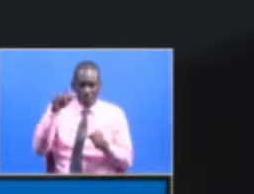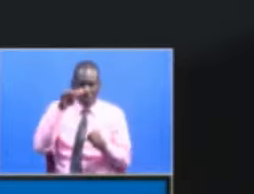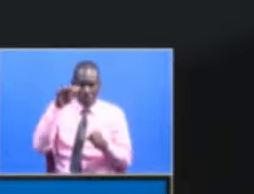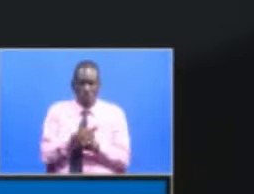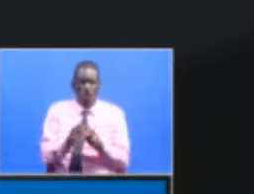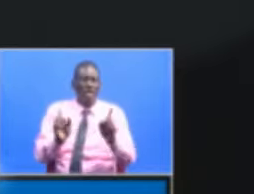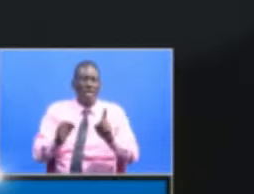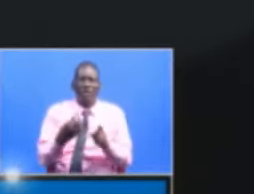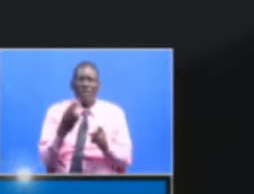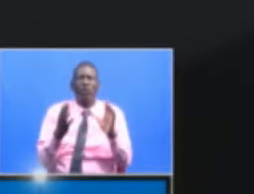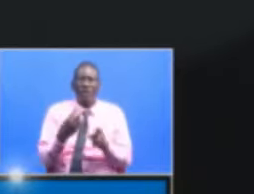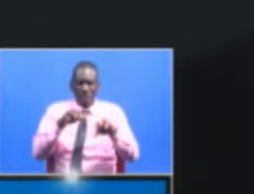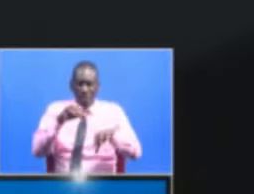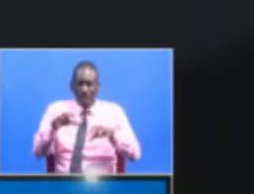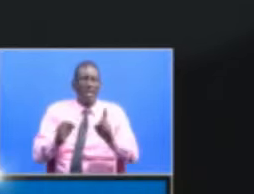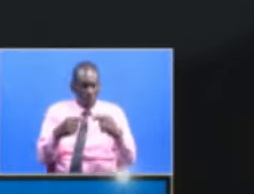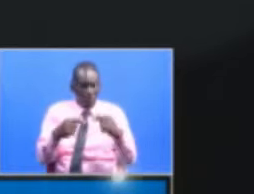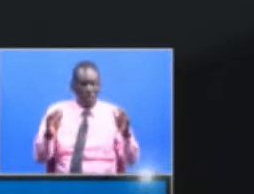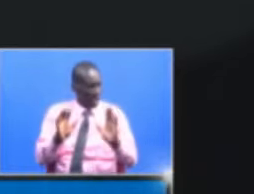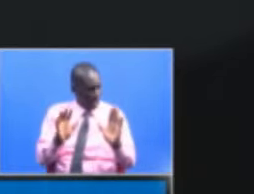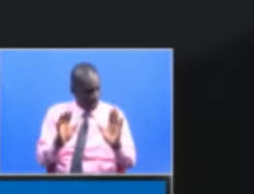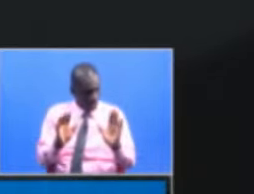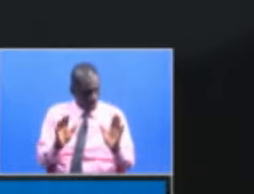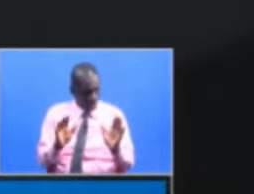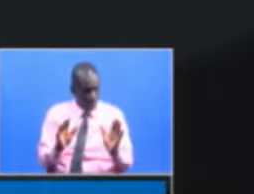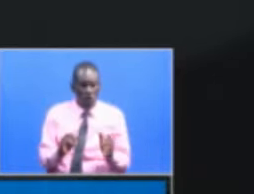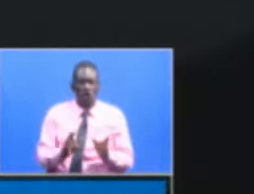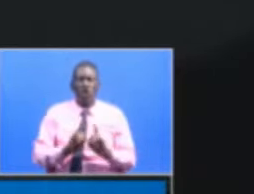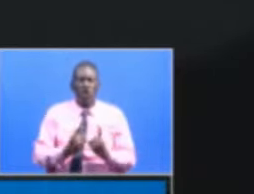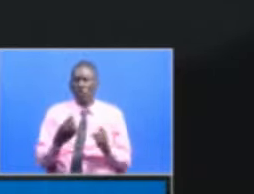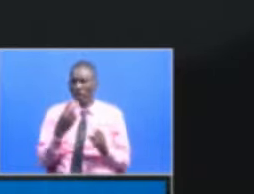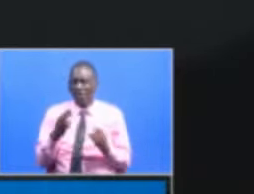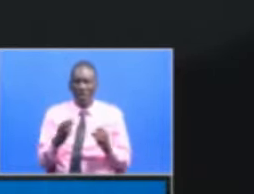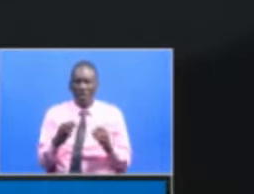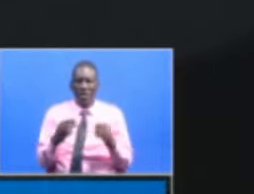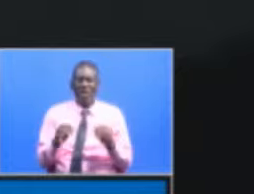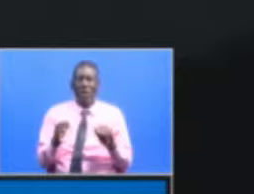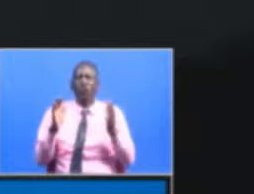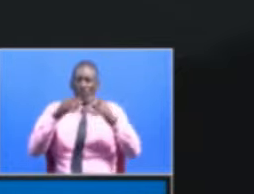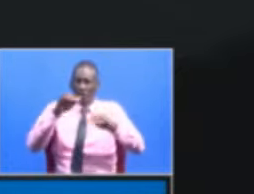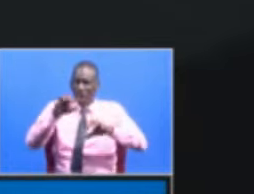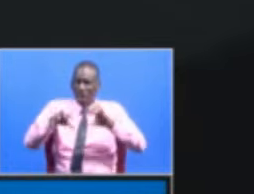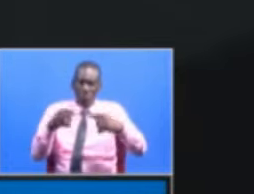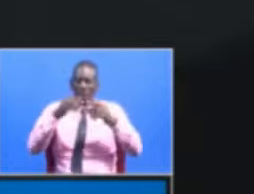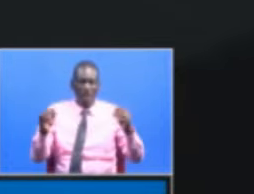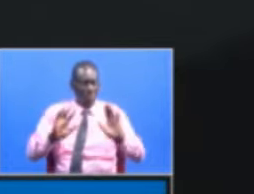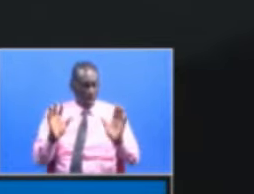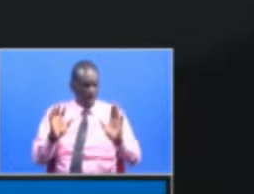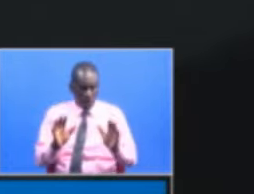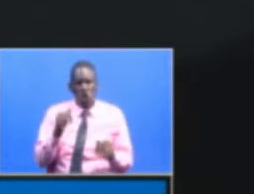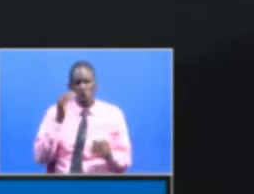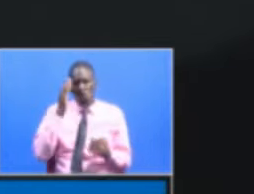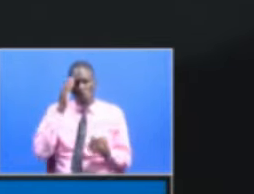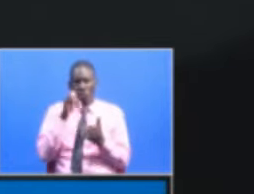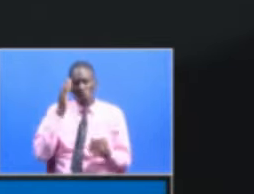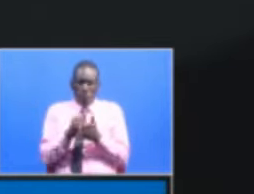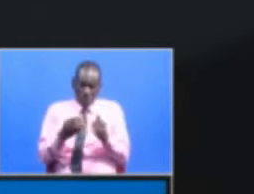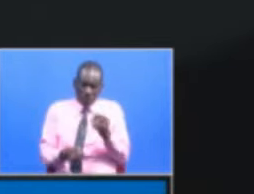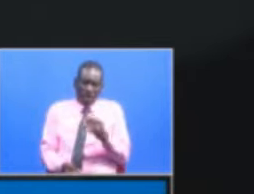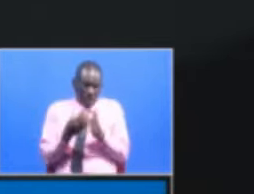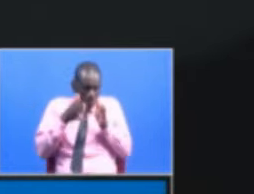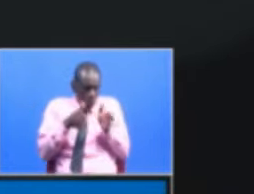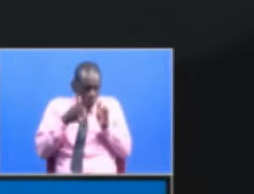kwanza ile kitu nawasihi kabisa tusione hii wildlife ni adui tuone tujue tukue na mbinu mbadala